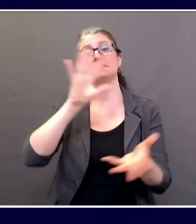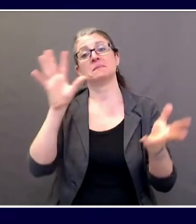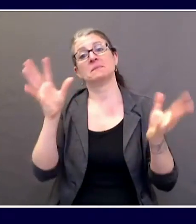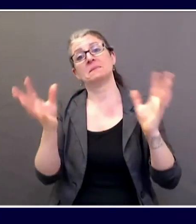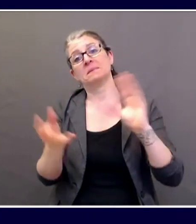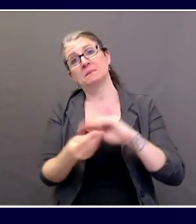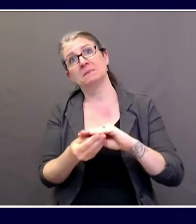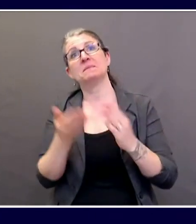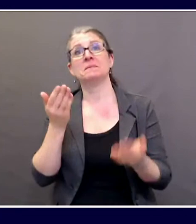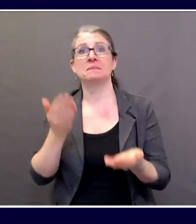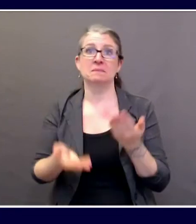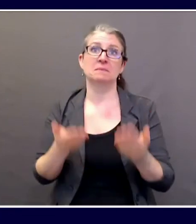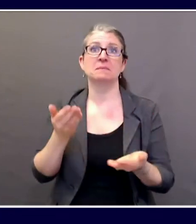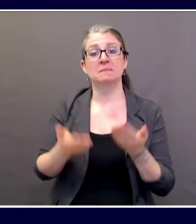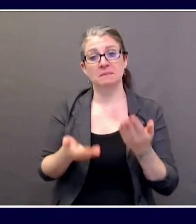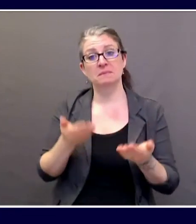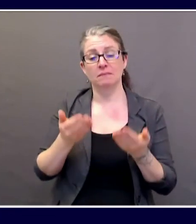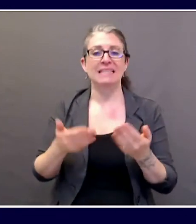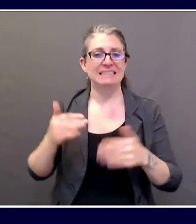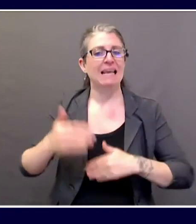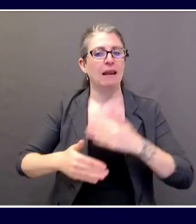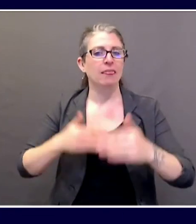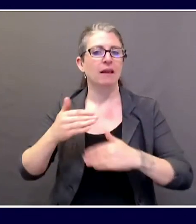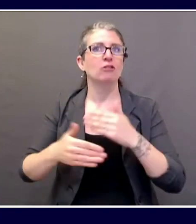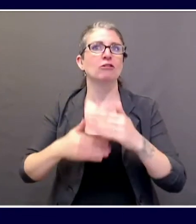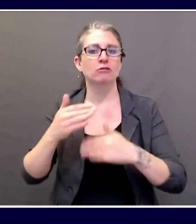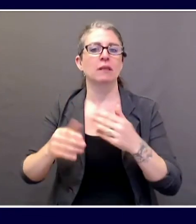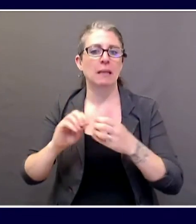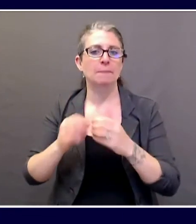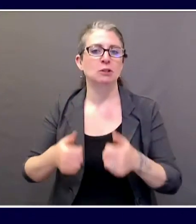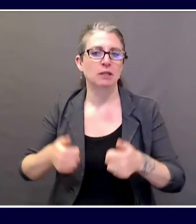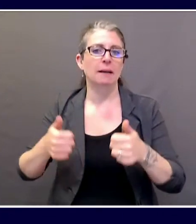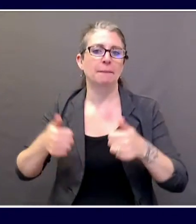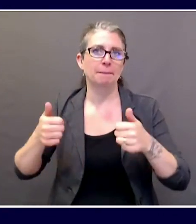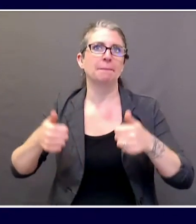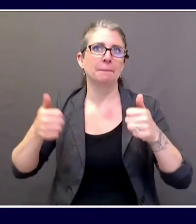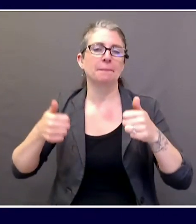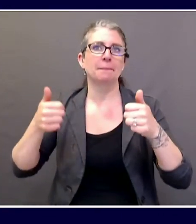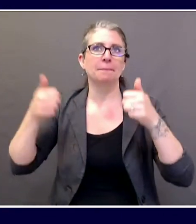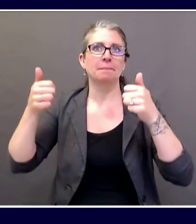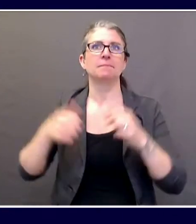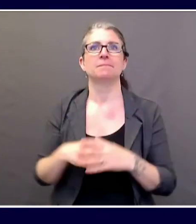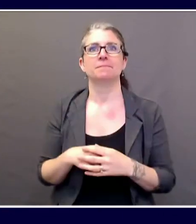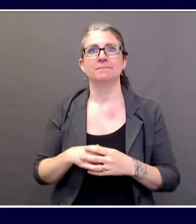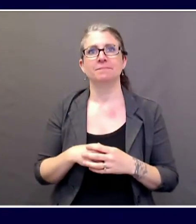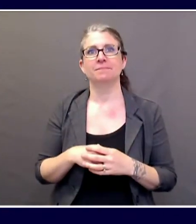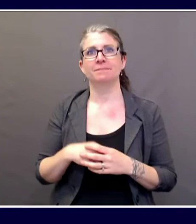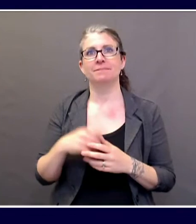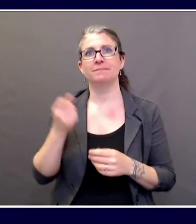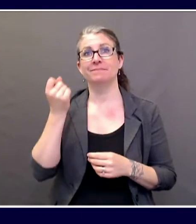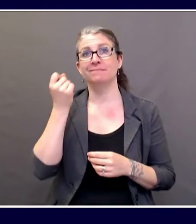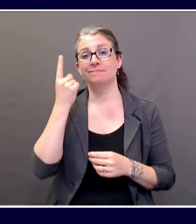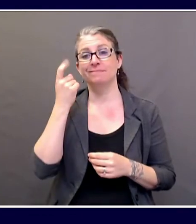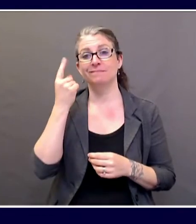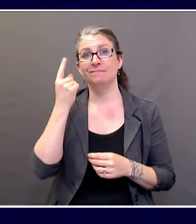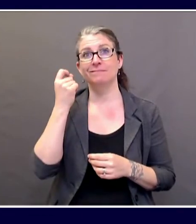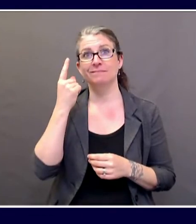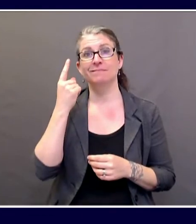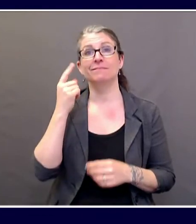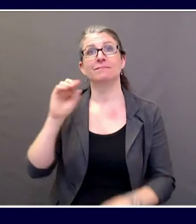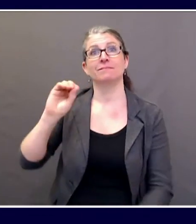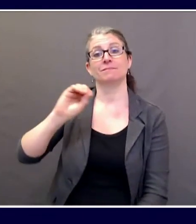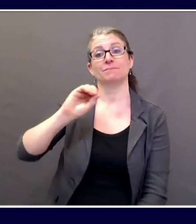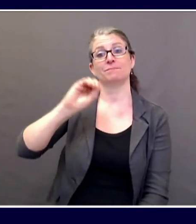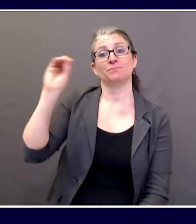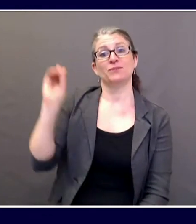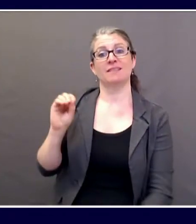that target is. Some epidemiologists have said 70%, others have said 85%. No matter what it is, we're not 100%